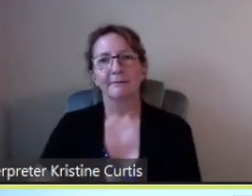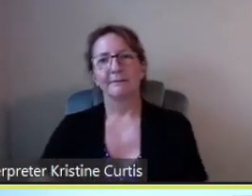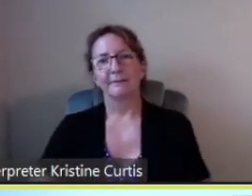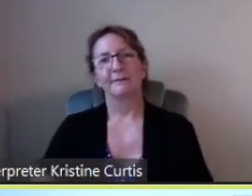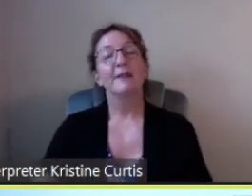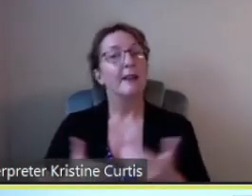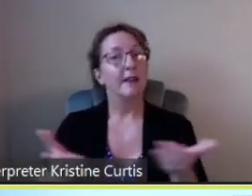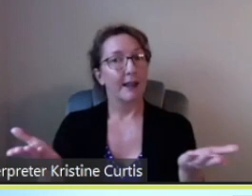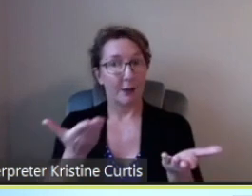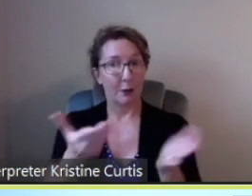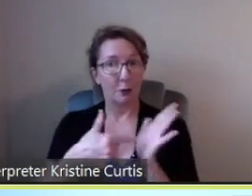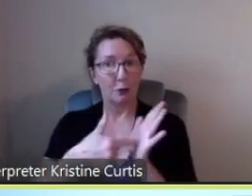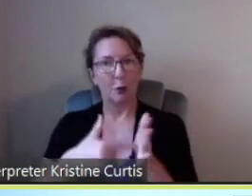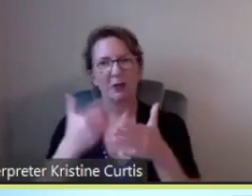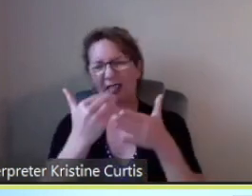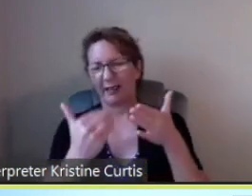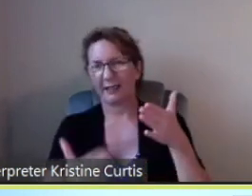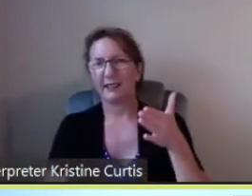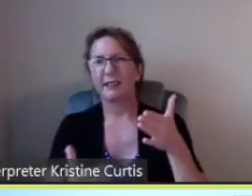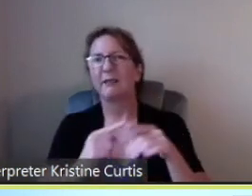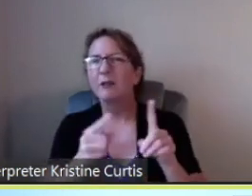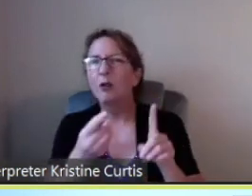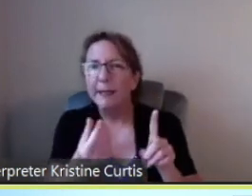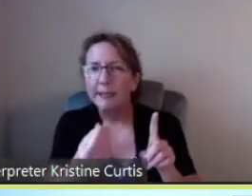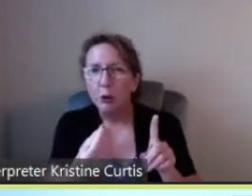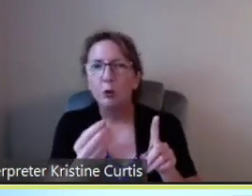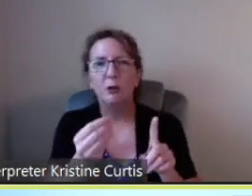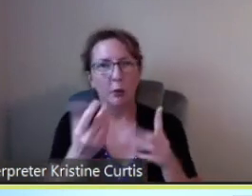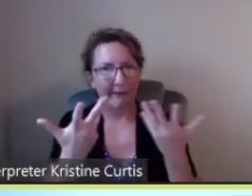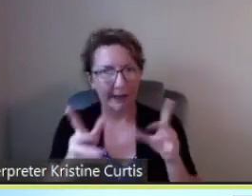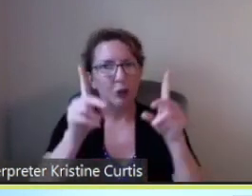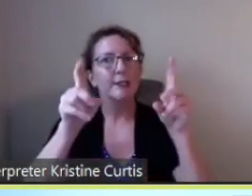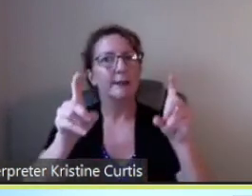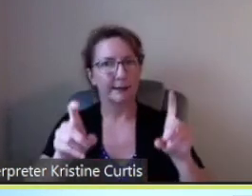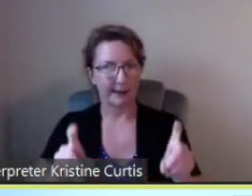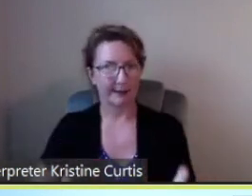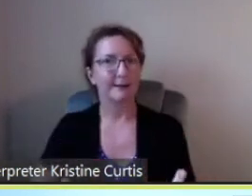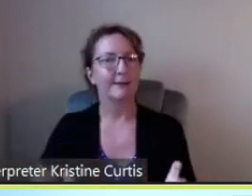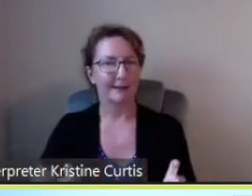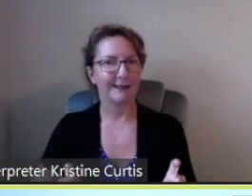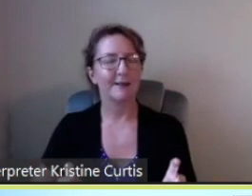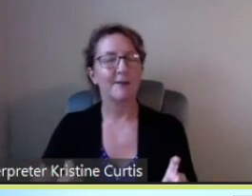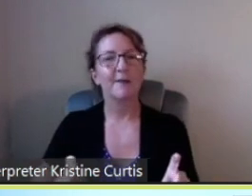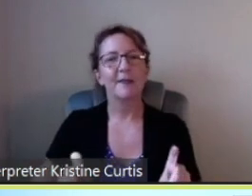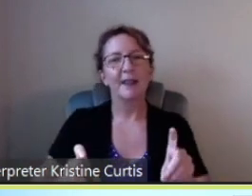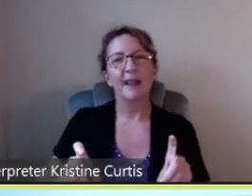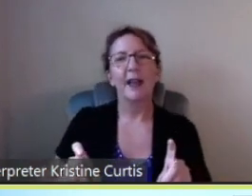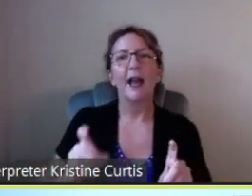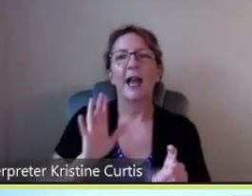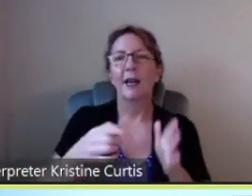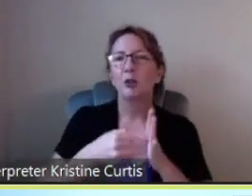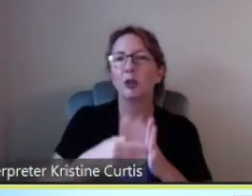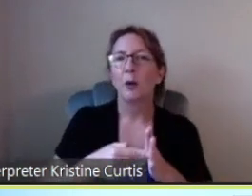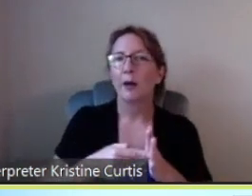And here it shows a list of fabric materials that we have tested in terms of their filtration performance. And I'm showing the filtration efficiency